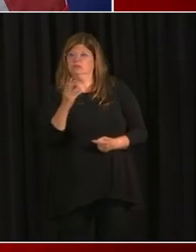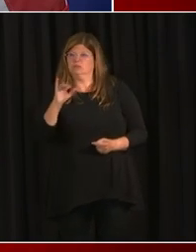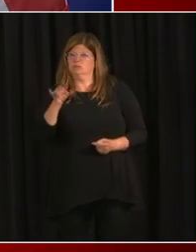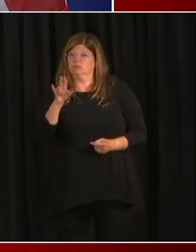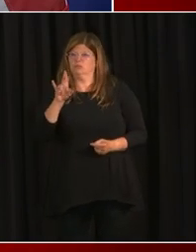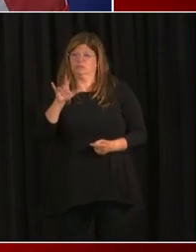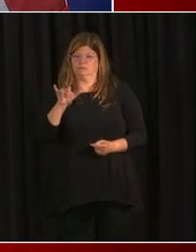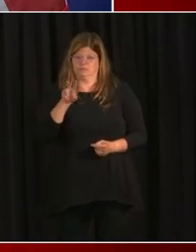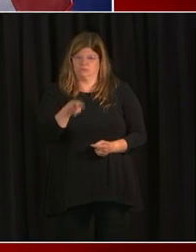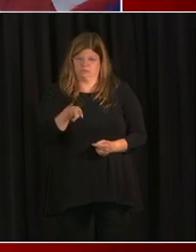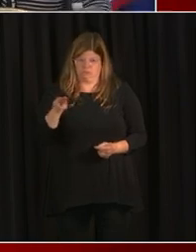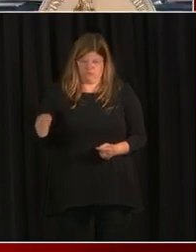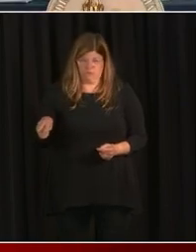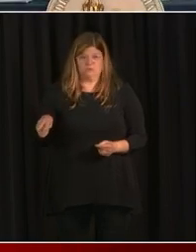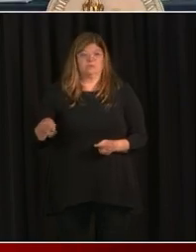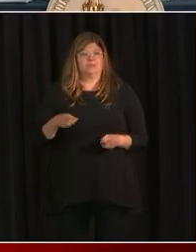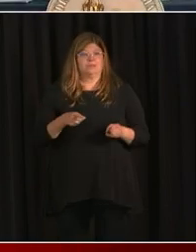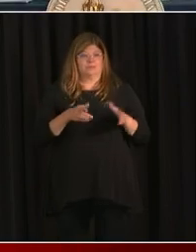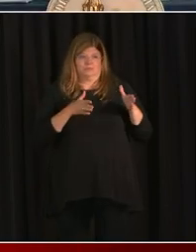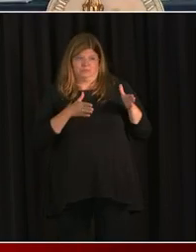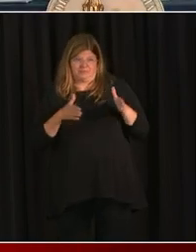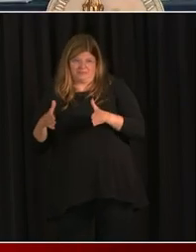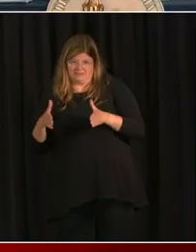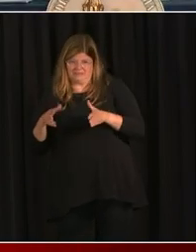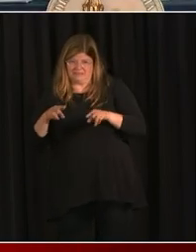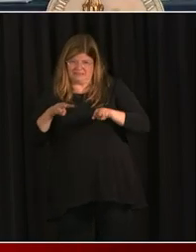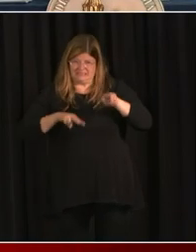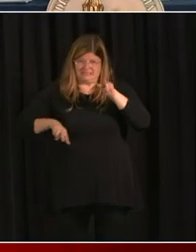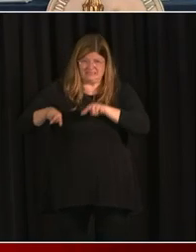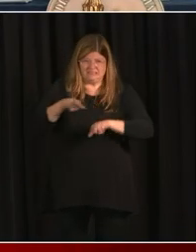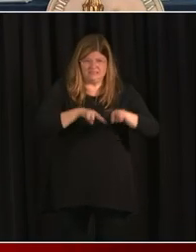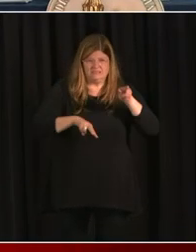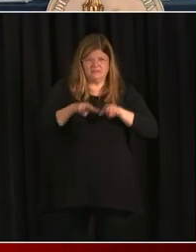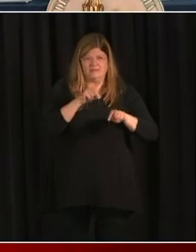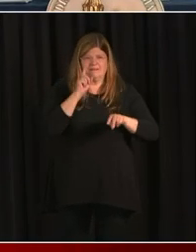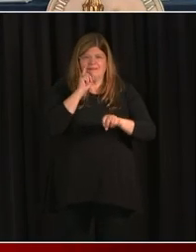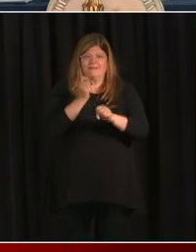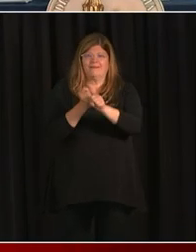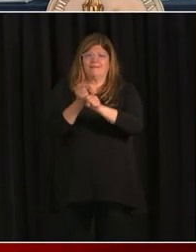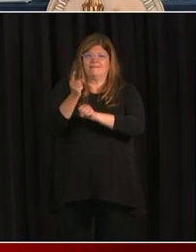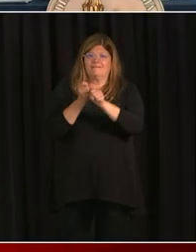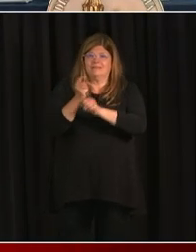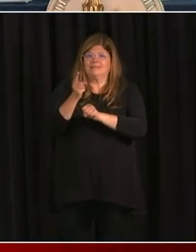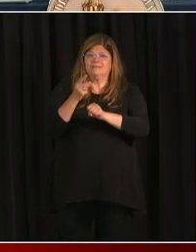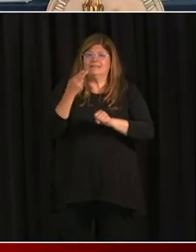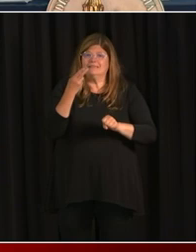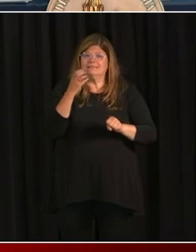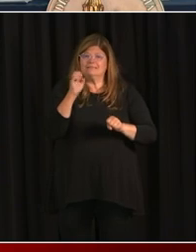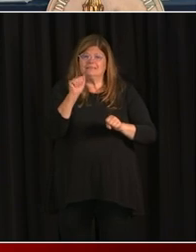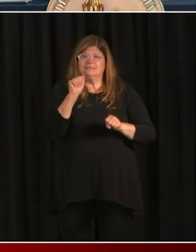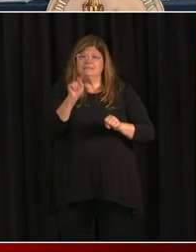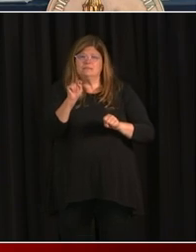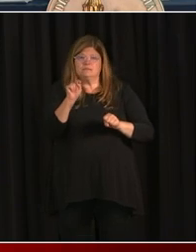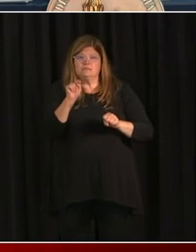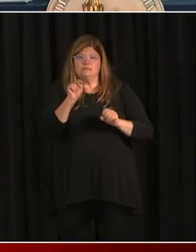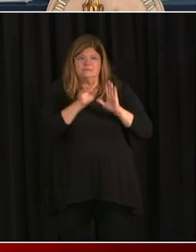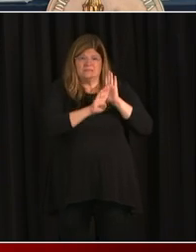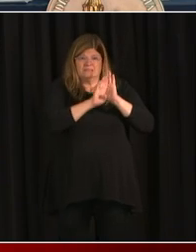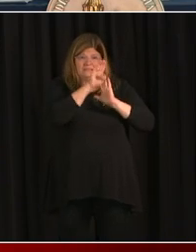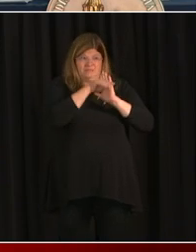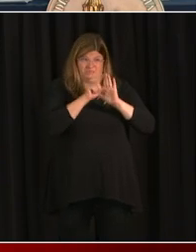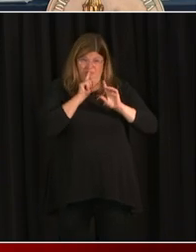been planning, of course, as we do every year, for how we will respond if we have a heat